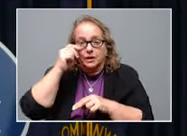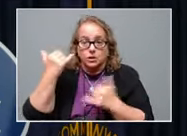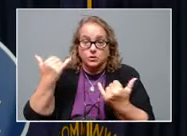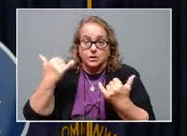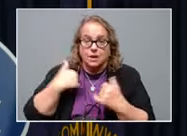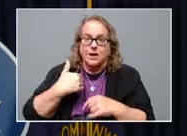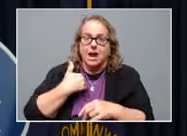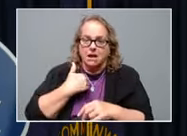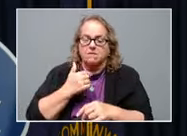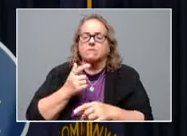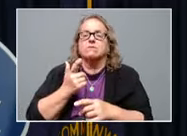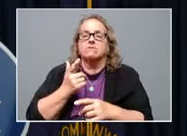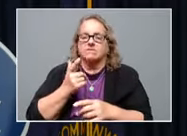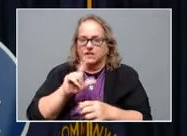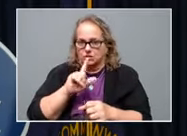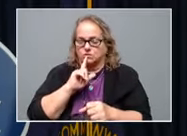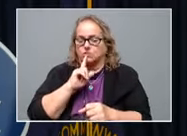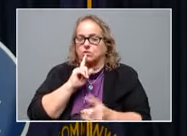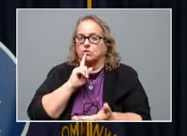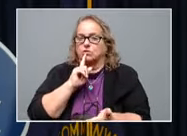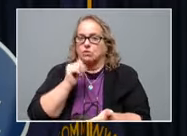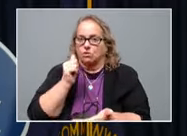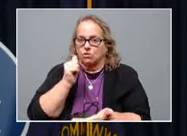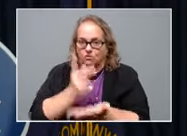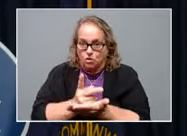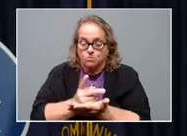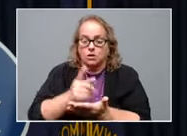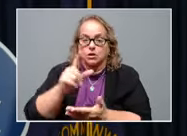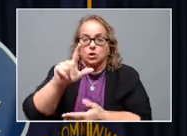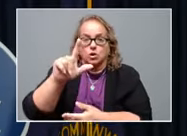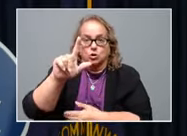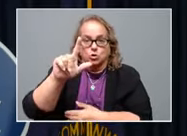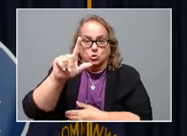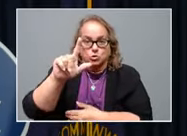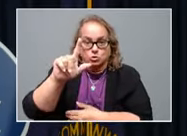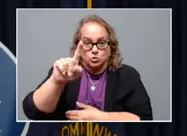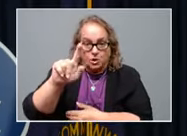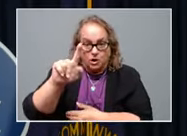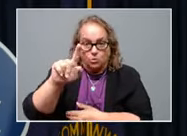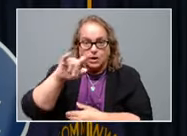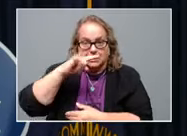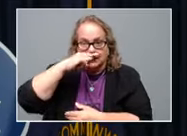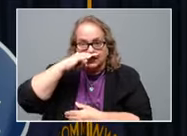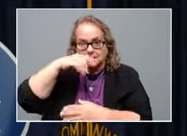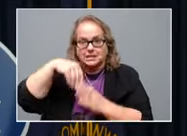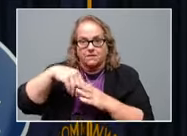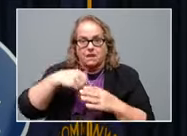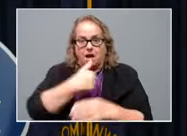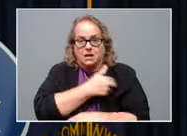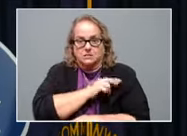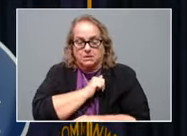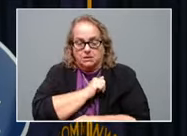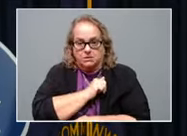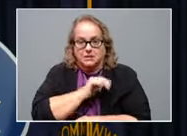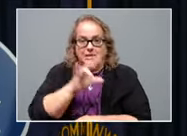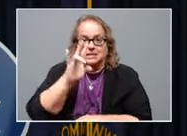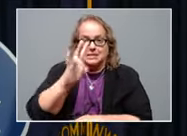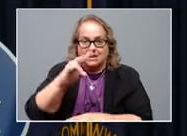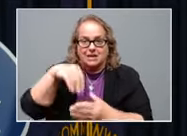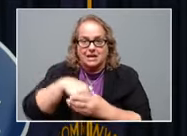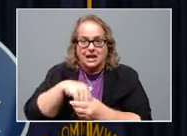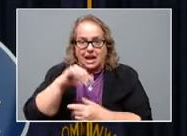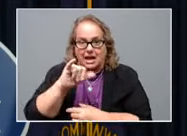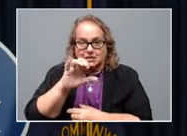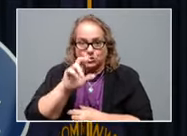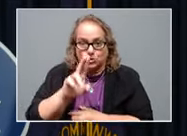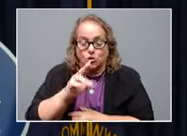confirmed 21 kids in the hospital, hospitalized because of COVID, 7 in the ICU. But remember, this